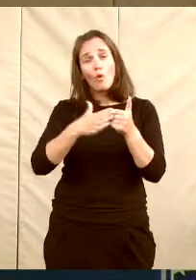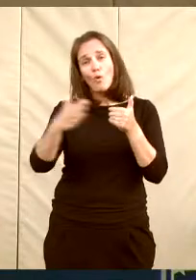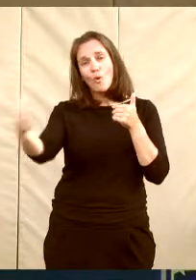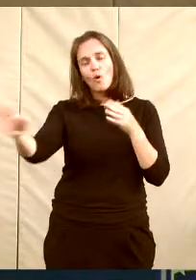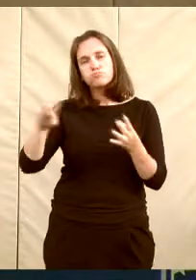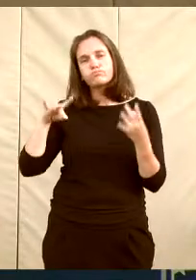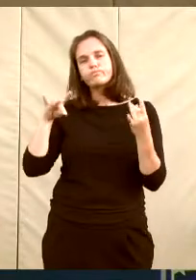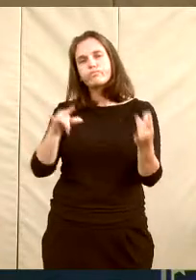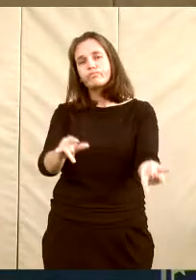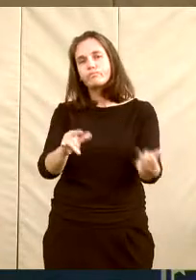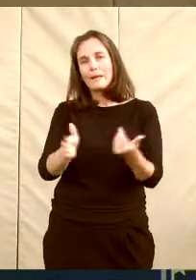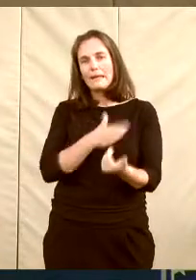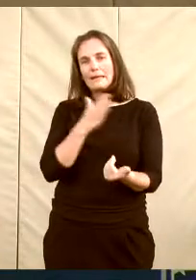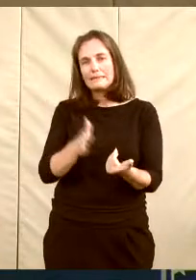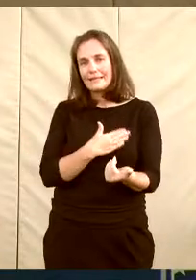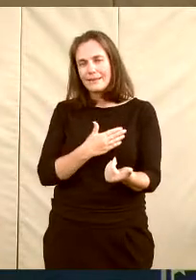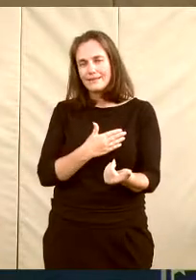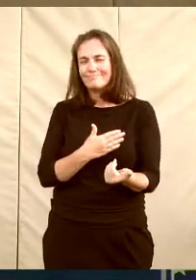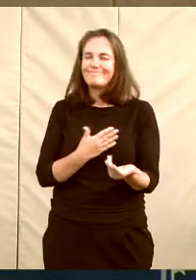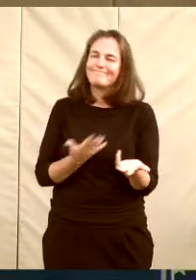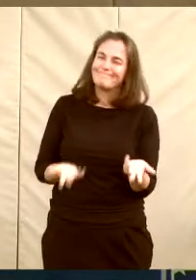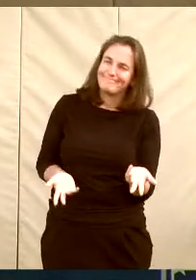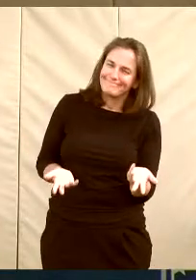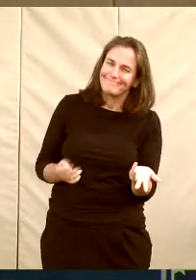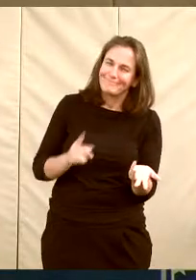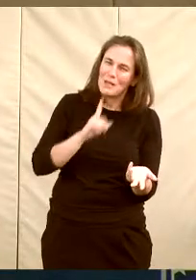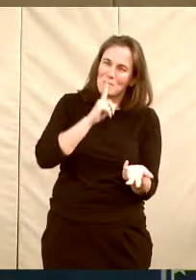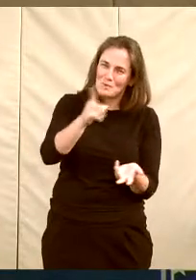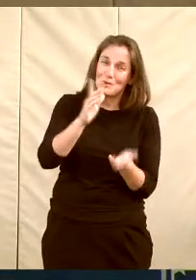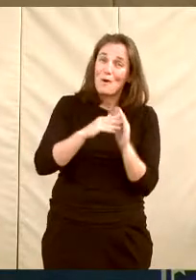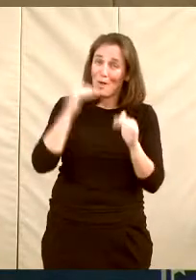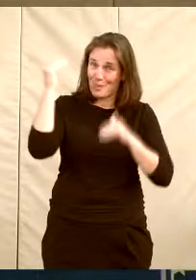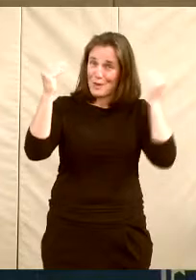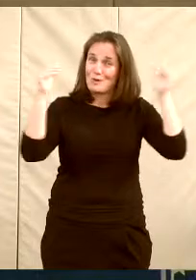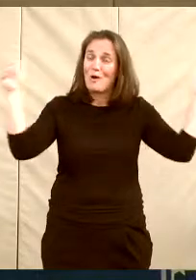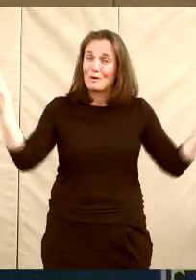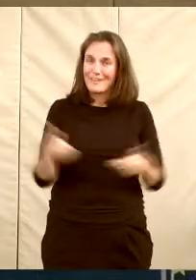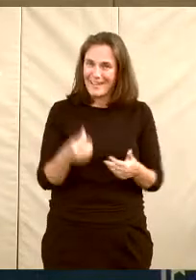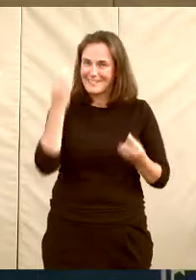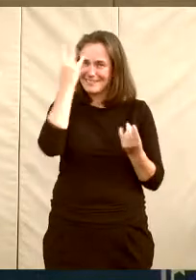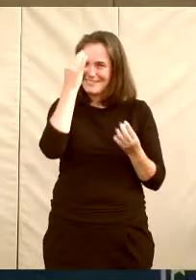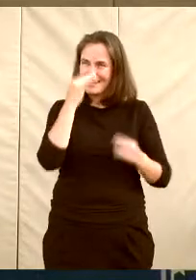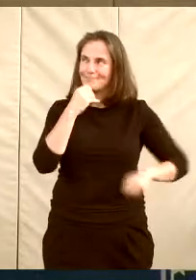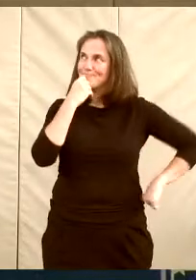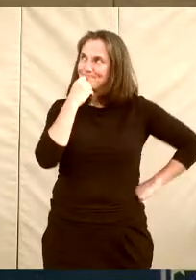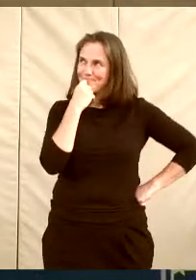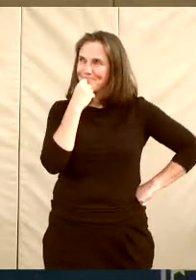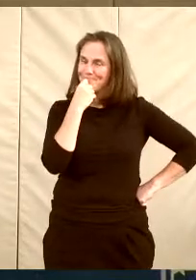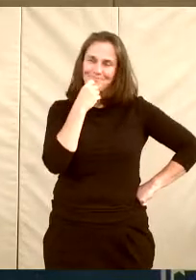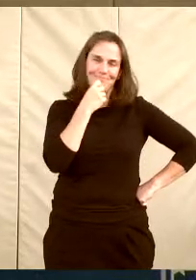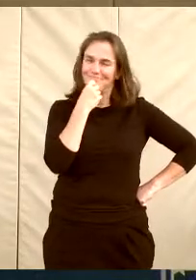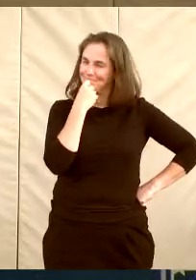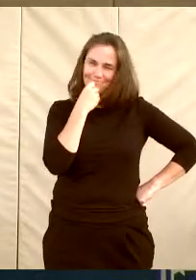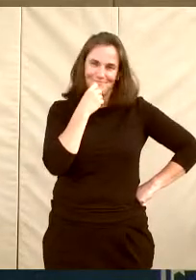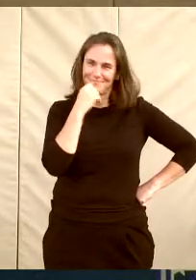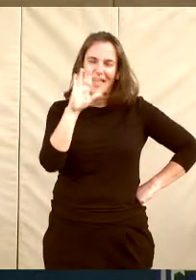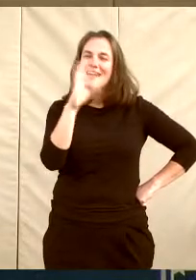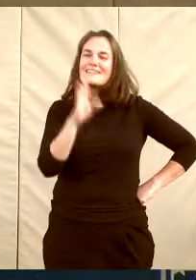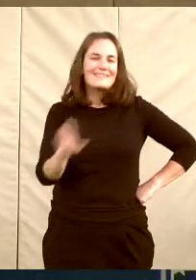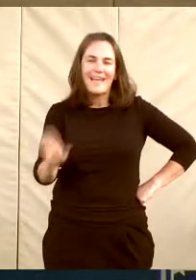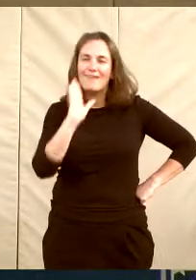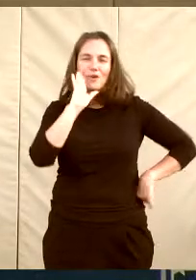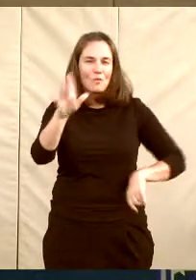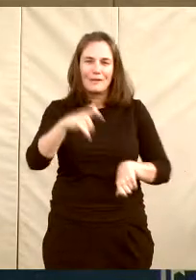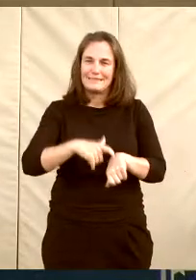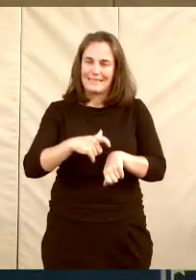here. But as I'm sure our adult guests are thinking right now, there is never going to be a time in